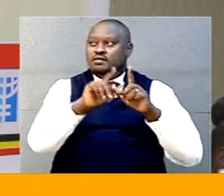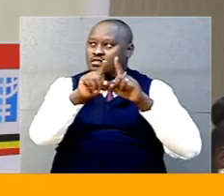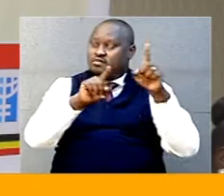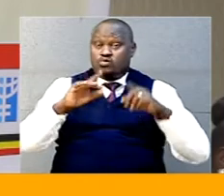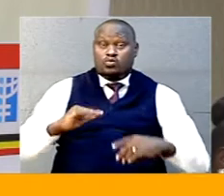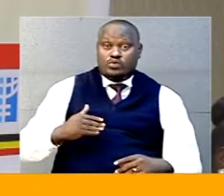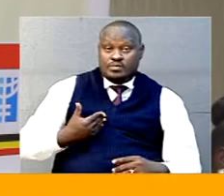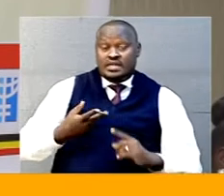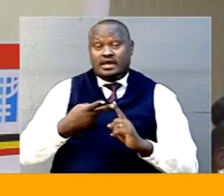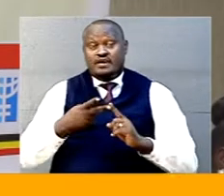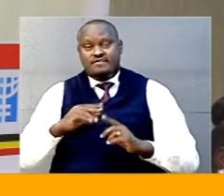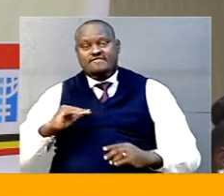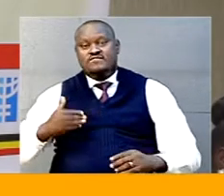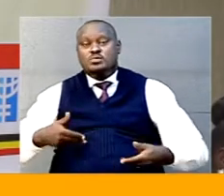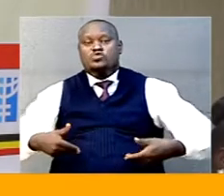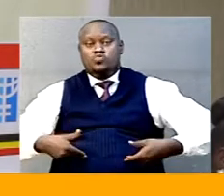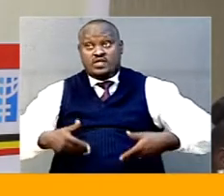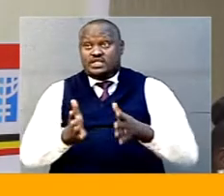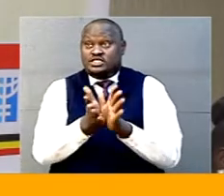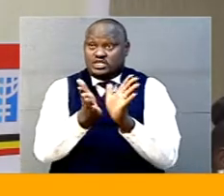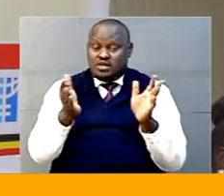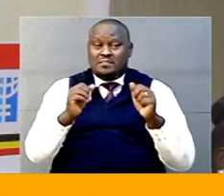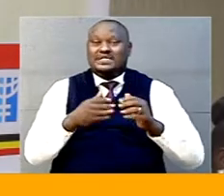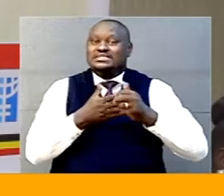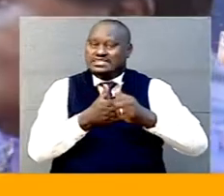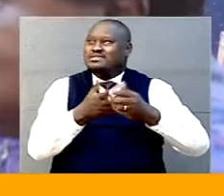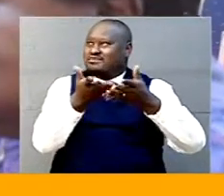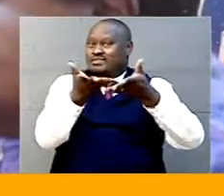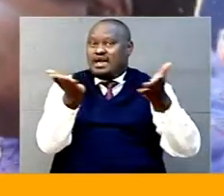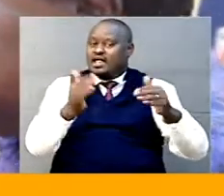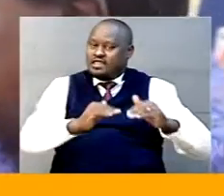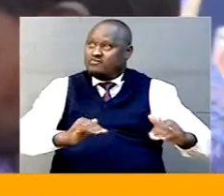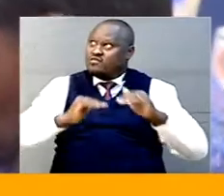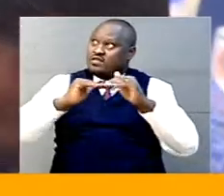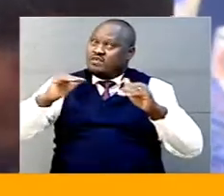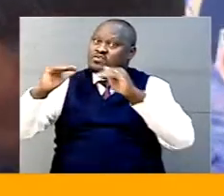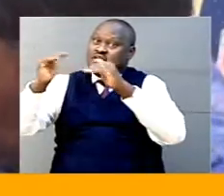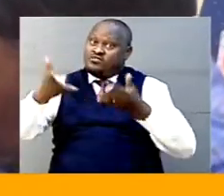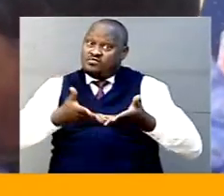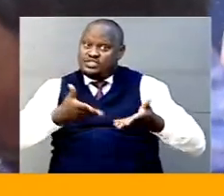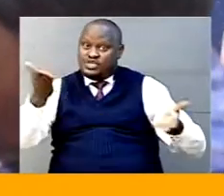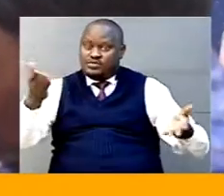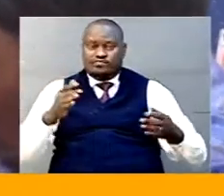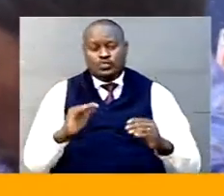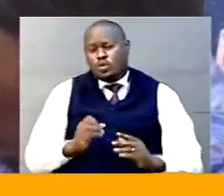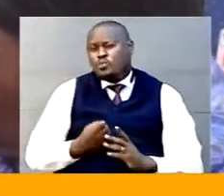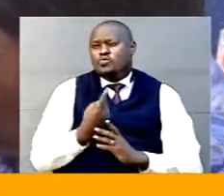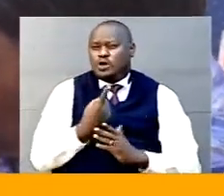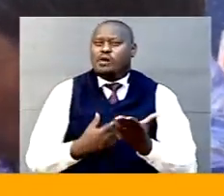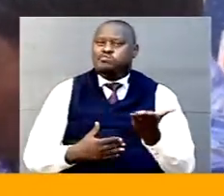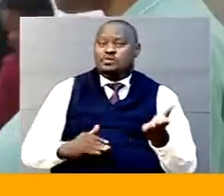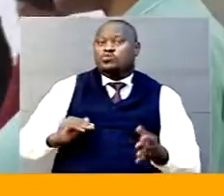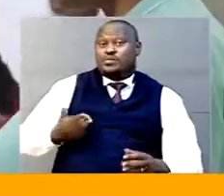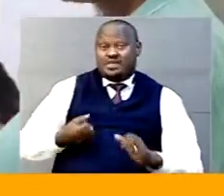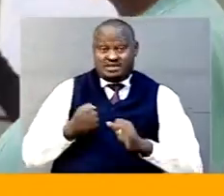female youth as leaders at all levels. Although there is space provided for women to take part in